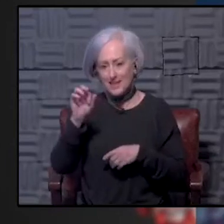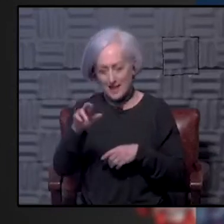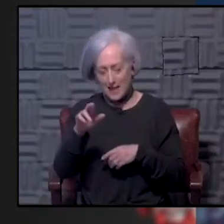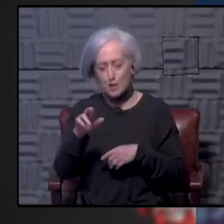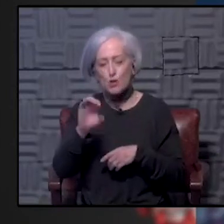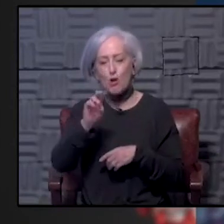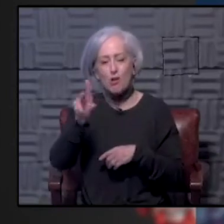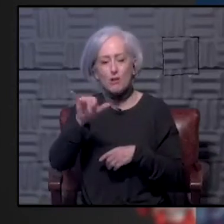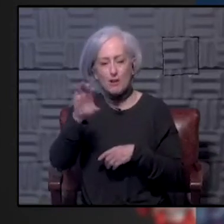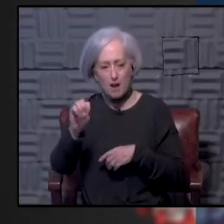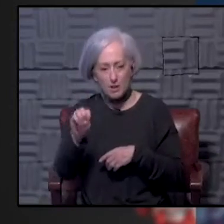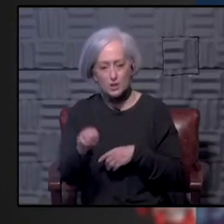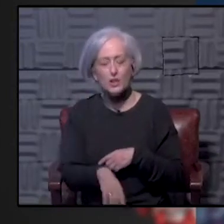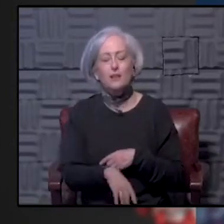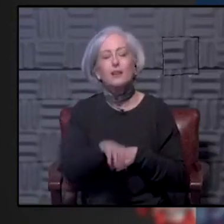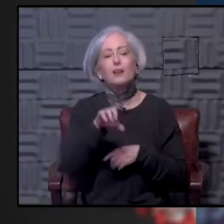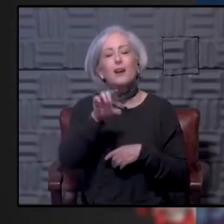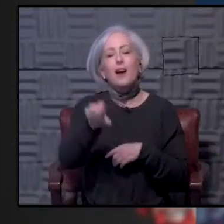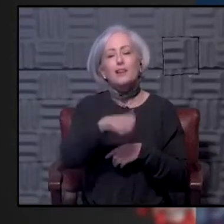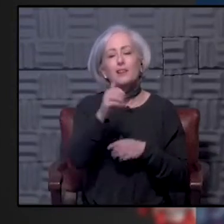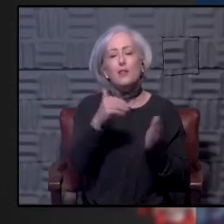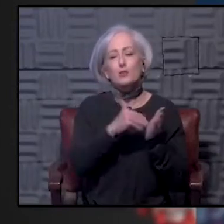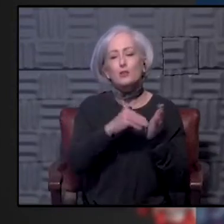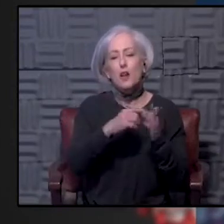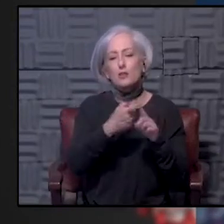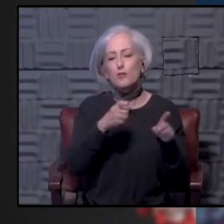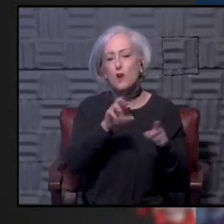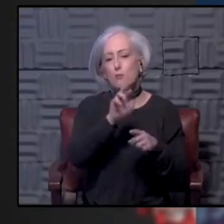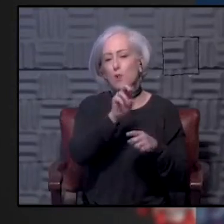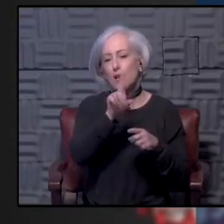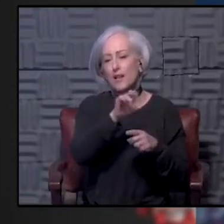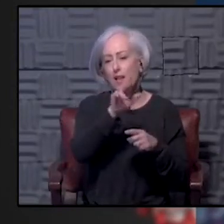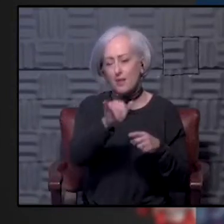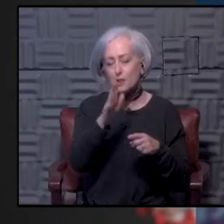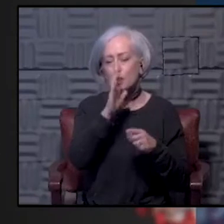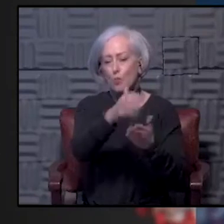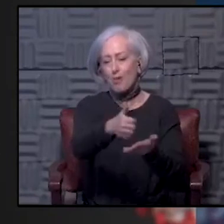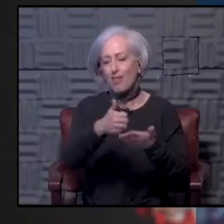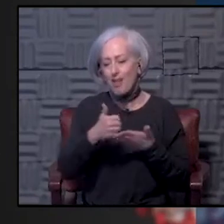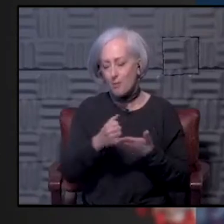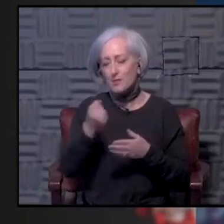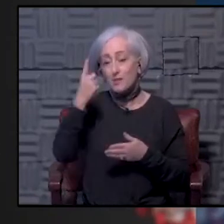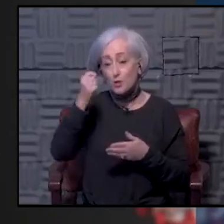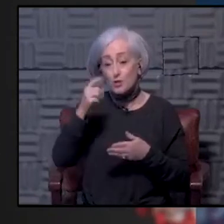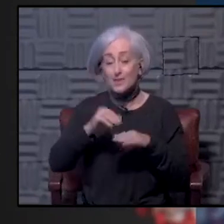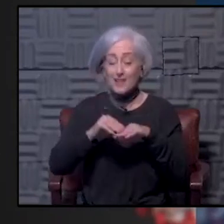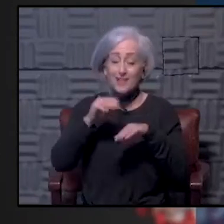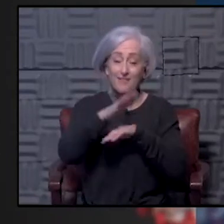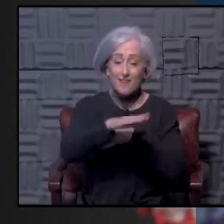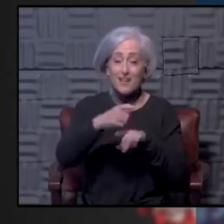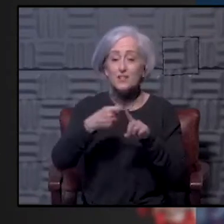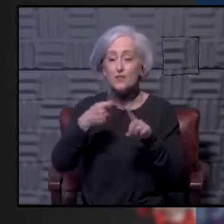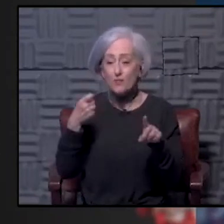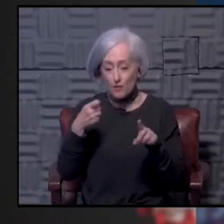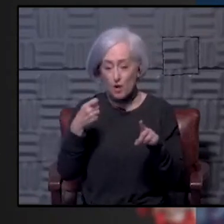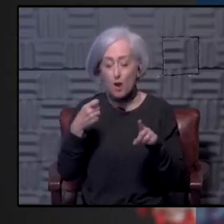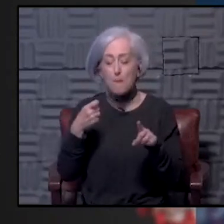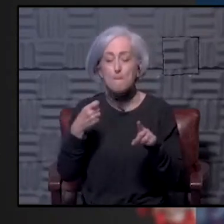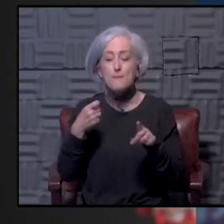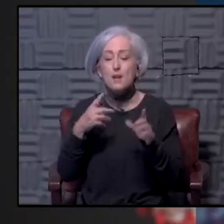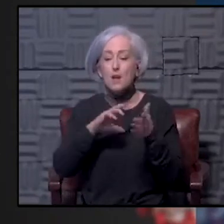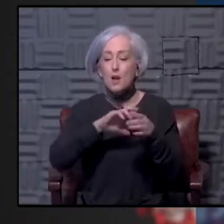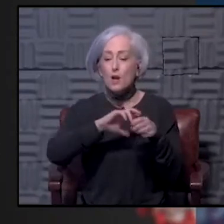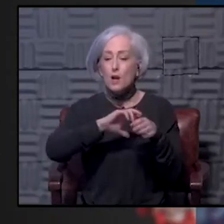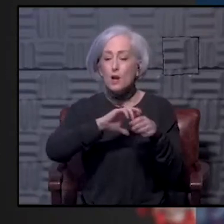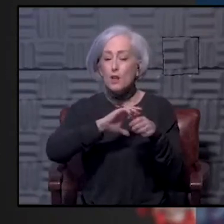Division Director of Breast Imaging, Department of Radiology, are going to join to help us better understand the side effect and what you need to tell your doctor.